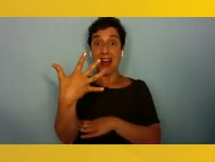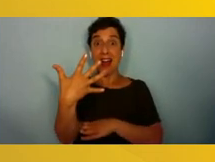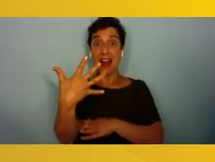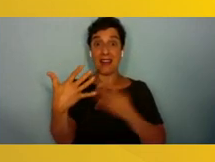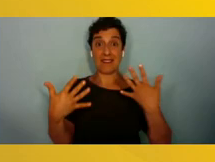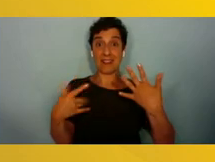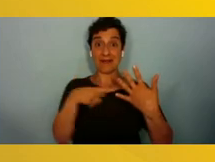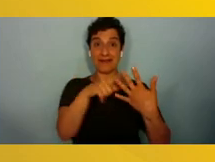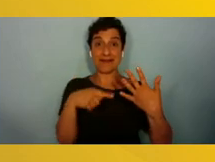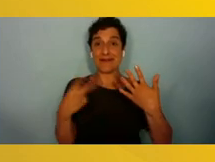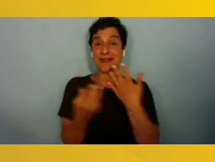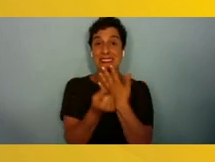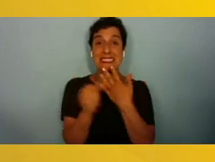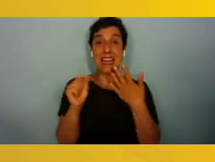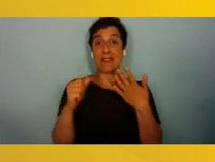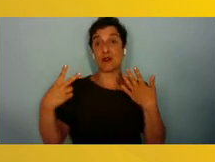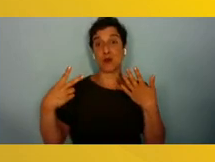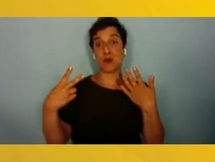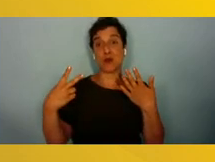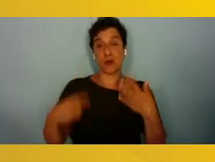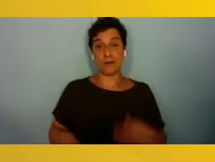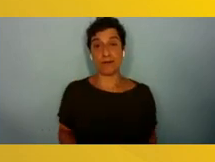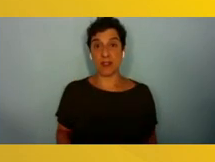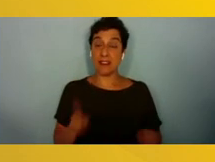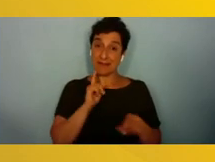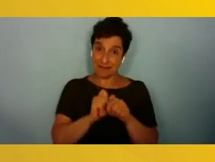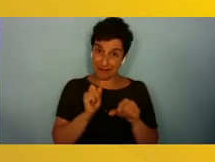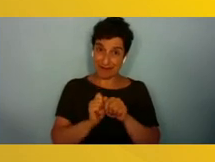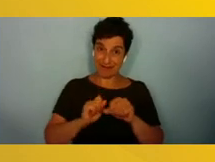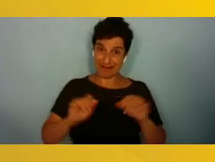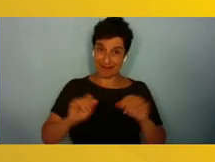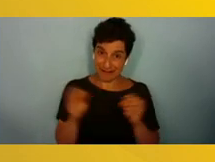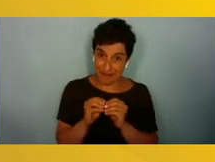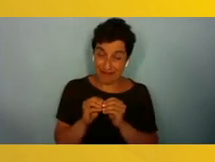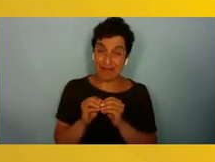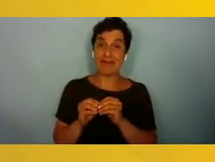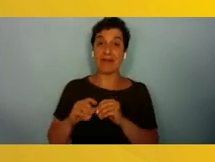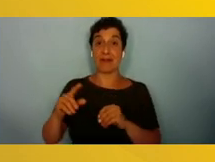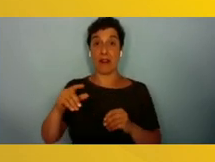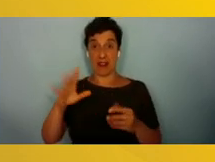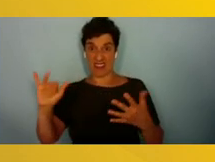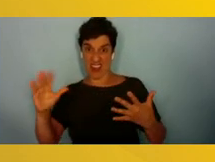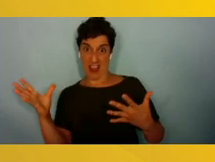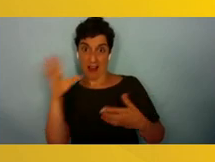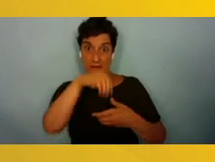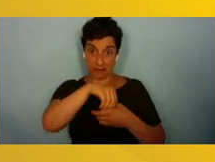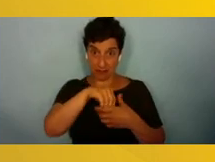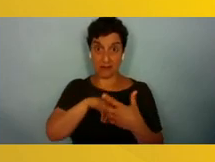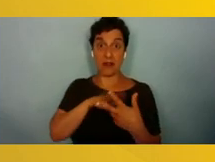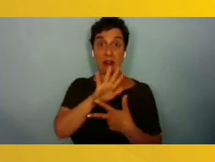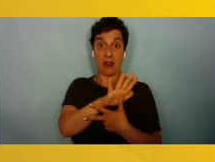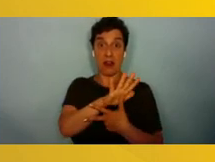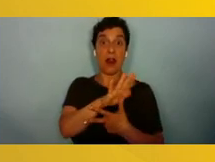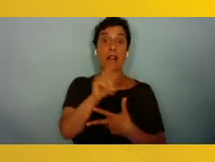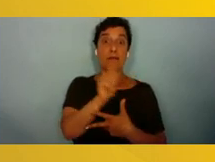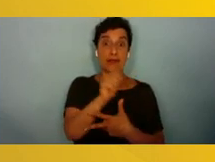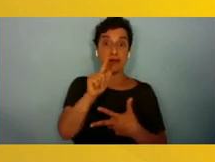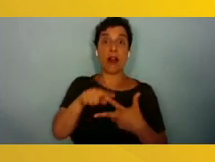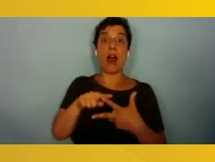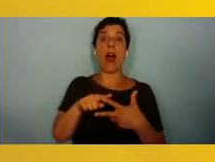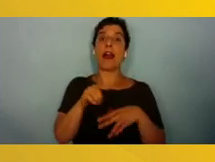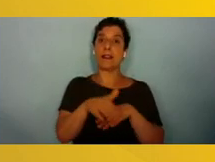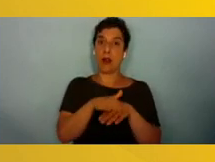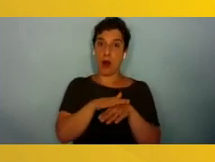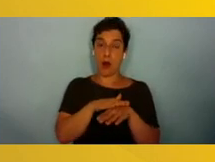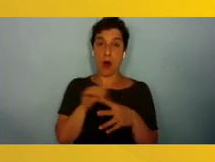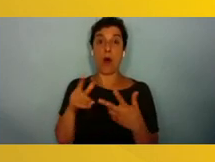go to build a comprehensive solution, we can combine whale reporting with these no-go zones and slow zones. So now we're